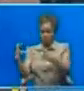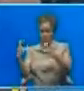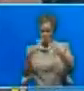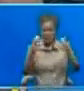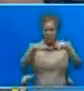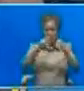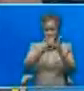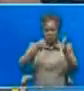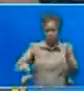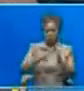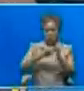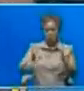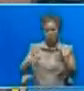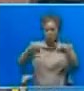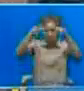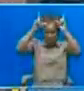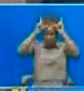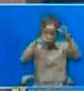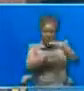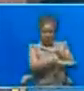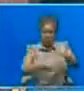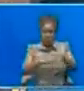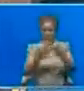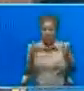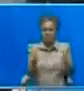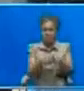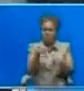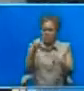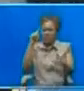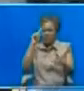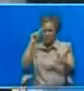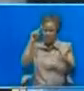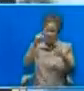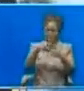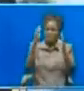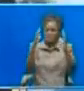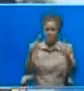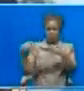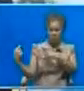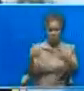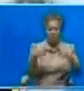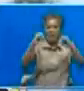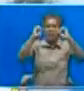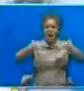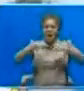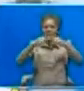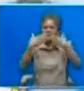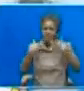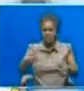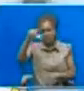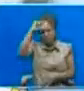stamp out cattle theft along this border. It's perceived to be the main cause of the disputes. Tumekubaliana na governor